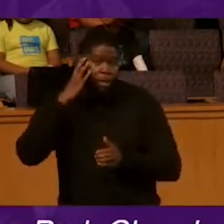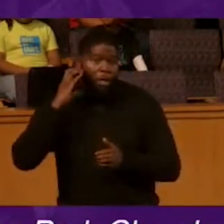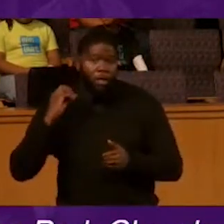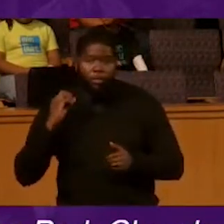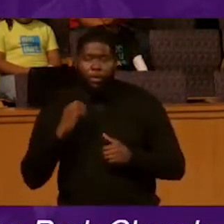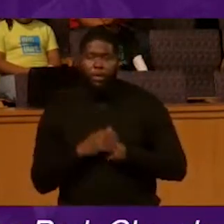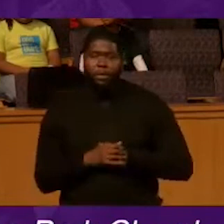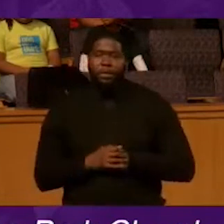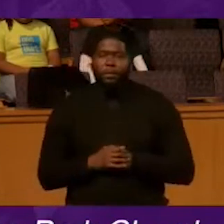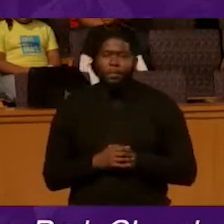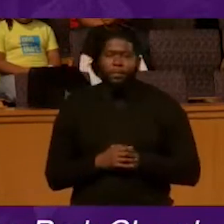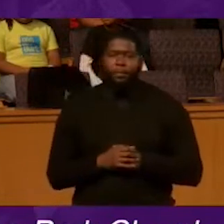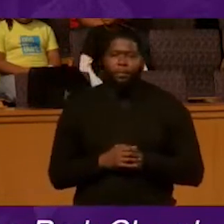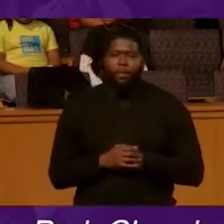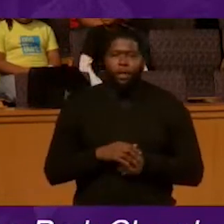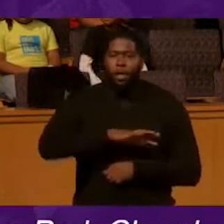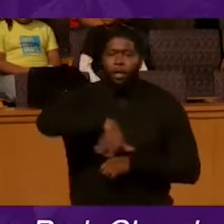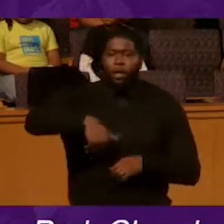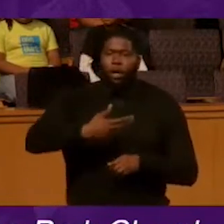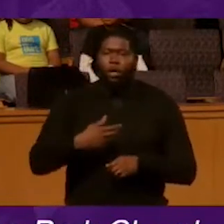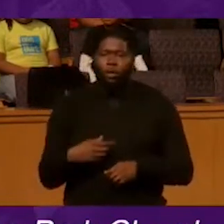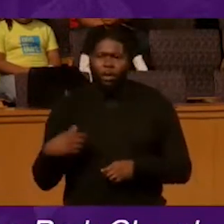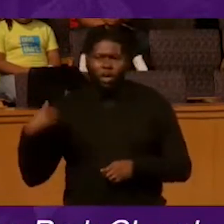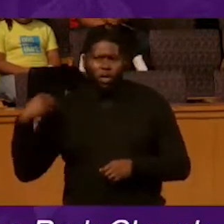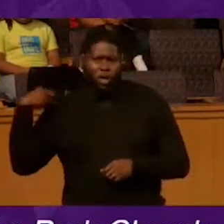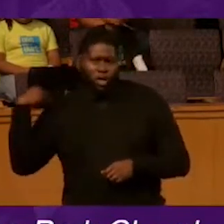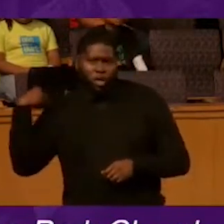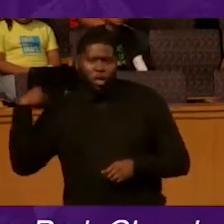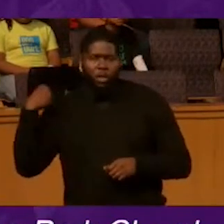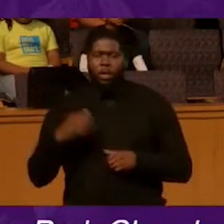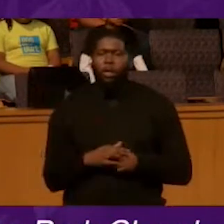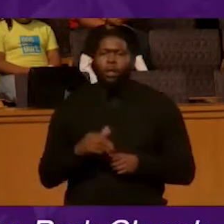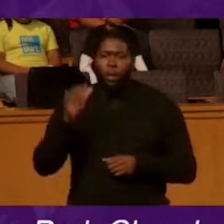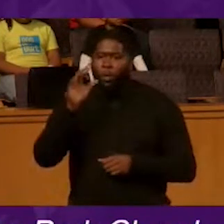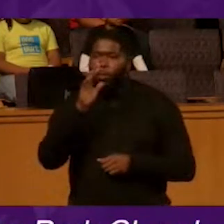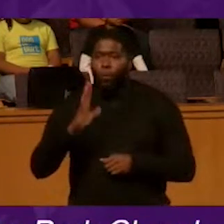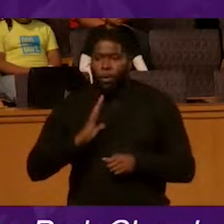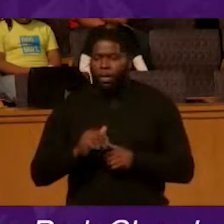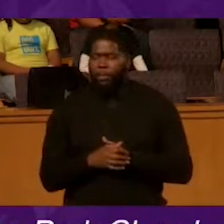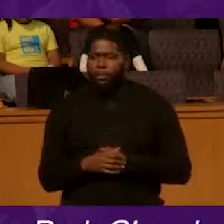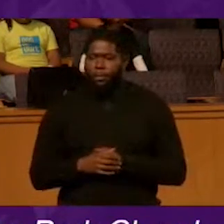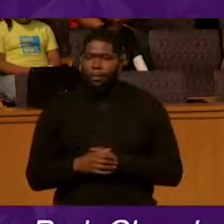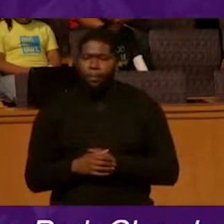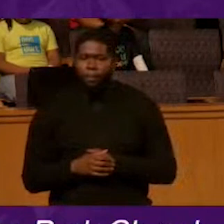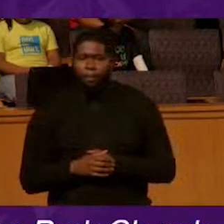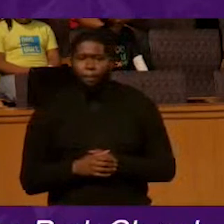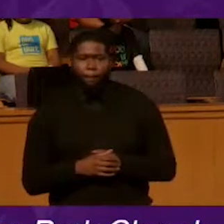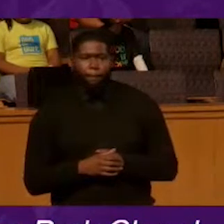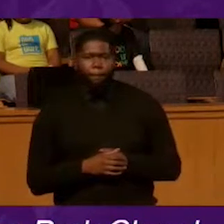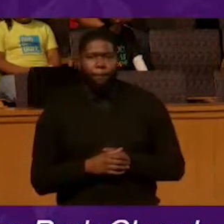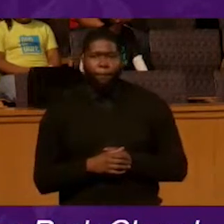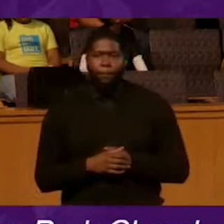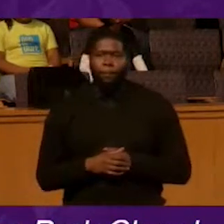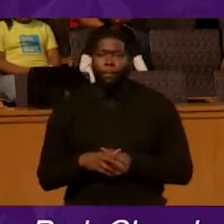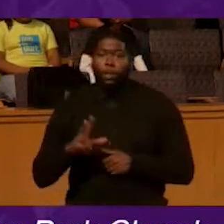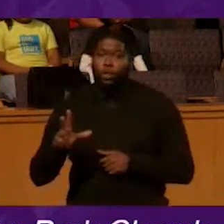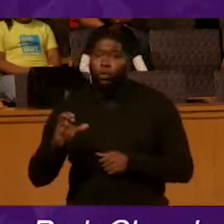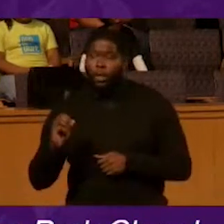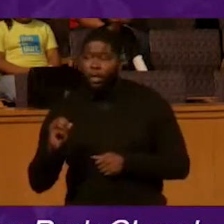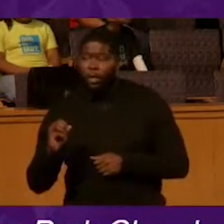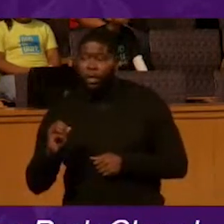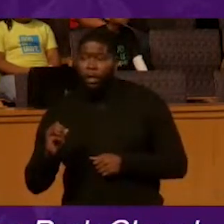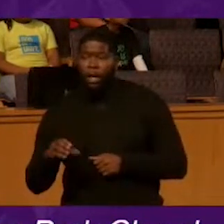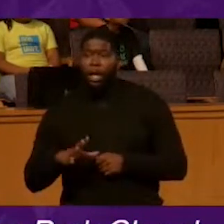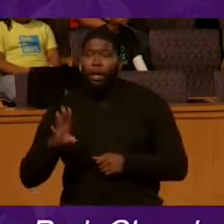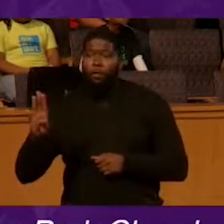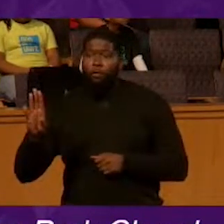experience. This is for all of our young adult women. So if you're between the ages of 20 and